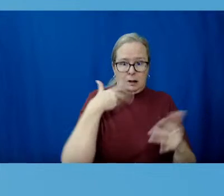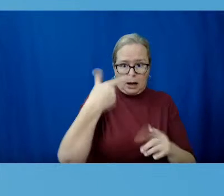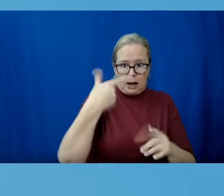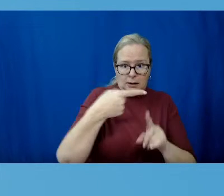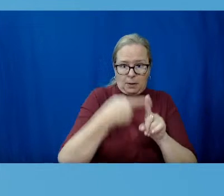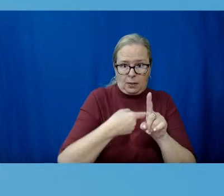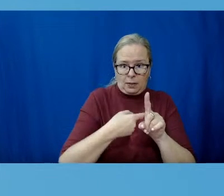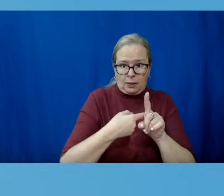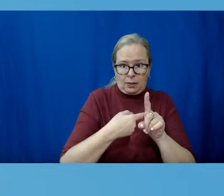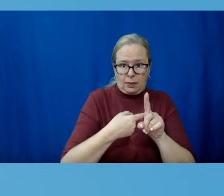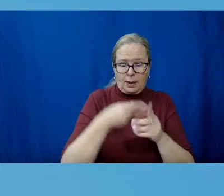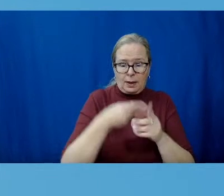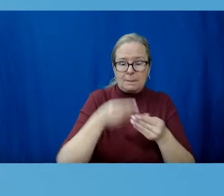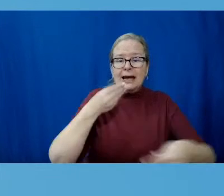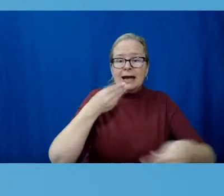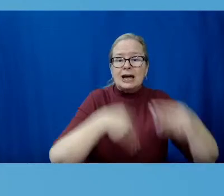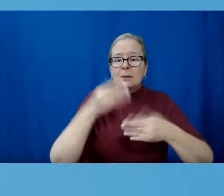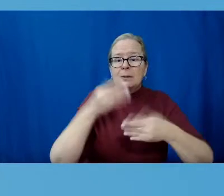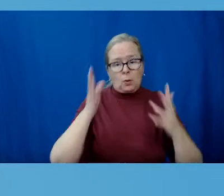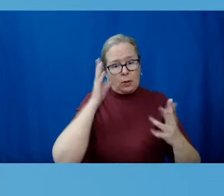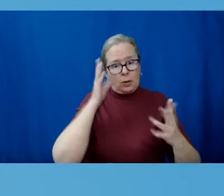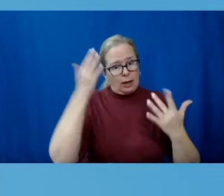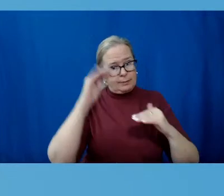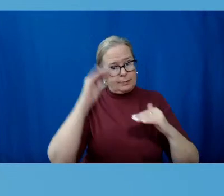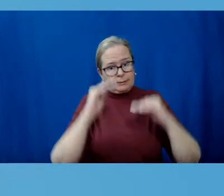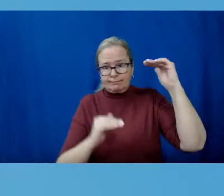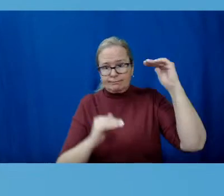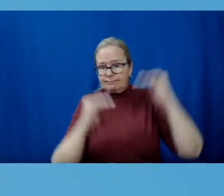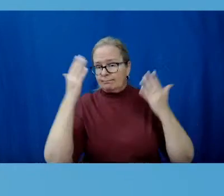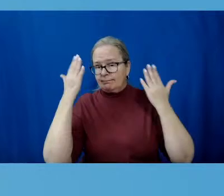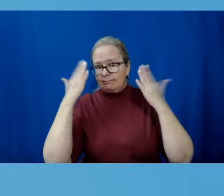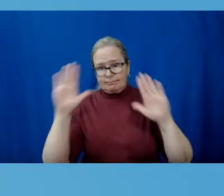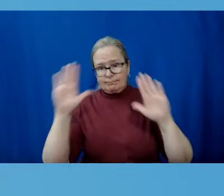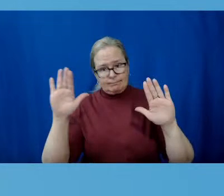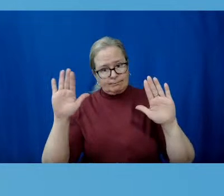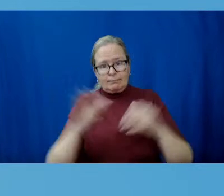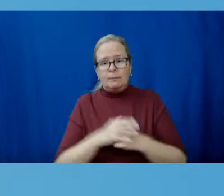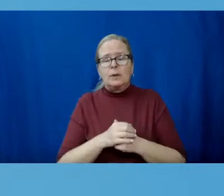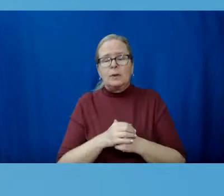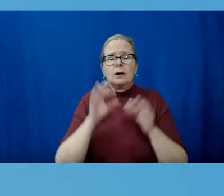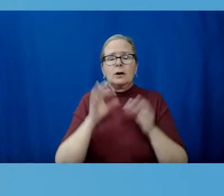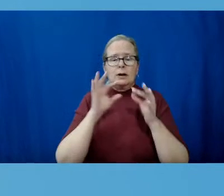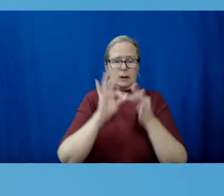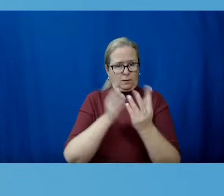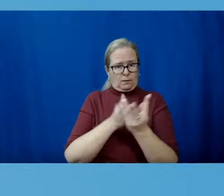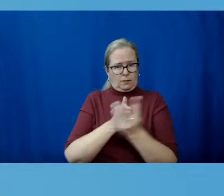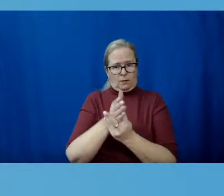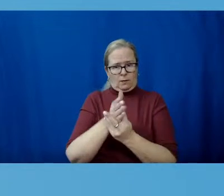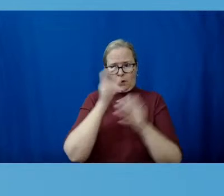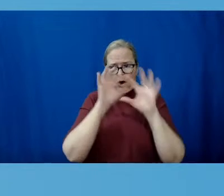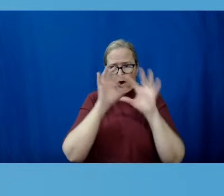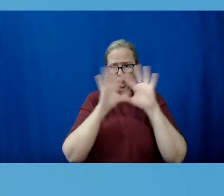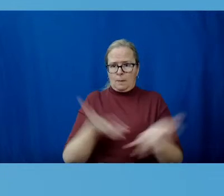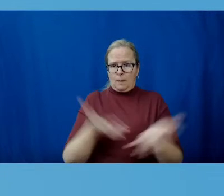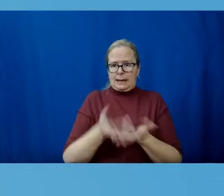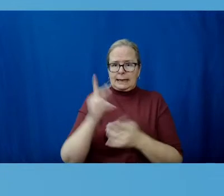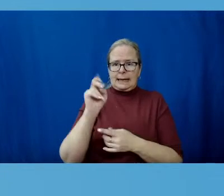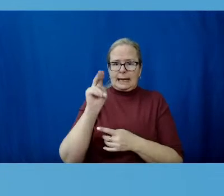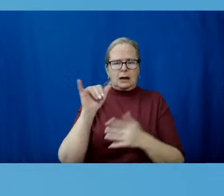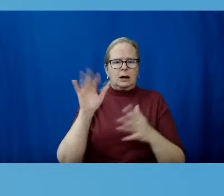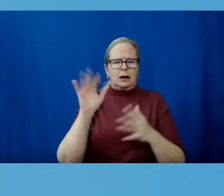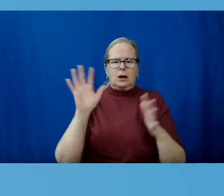to be over as quickly as possible. That leads to wishful thinking and bad decisions, again, as we saw with the best summer